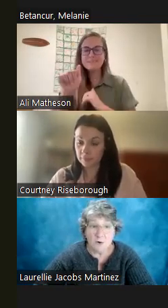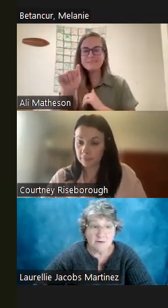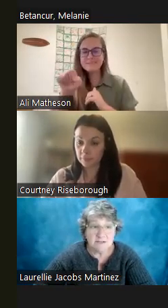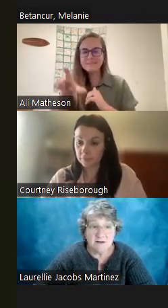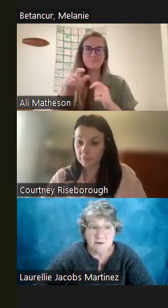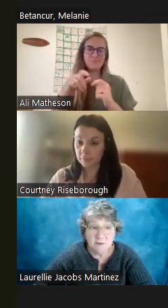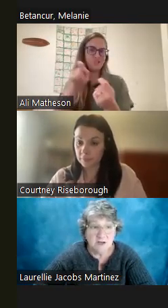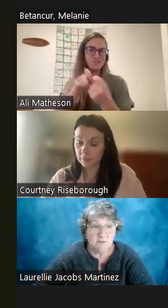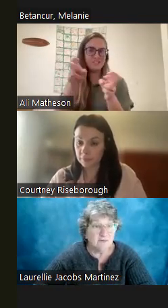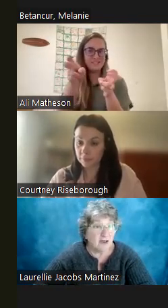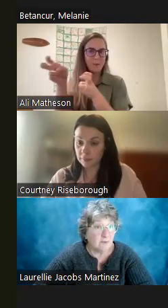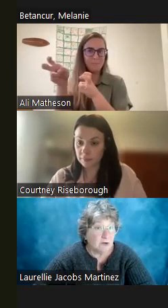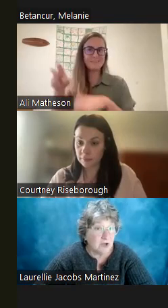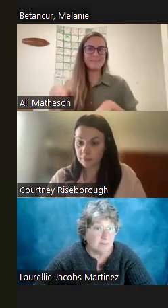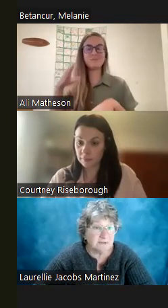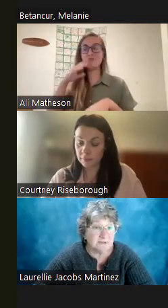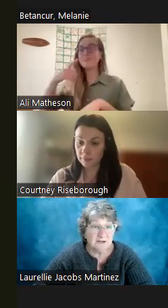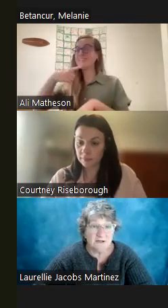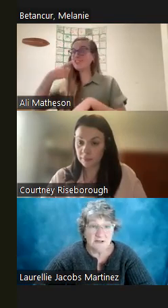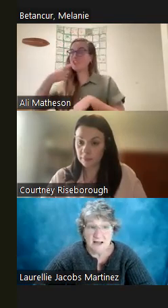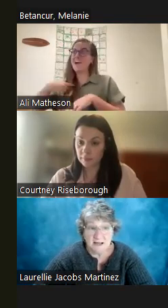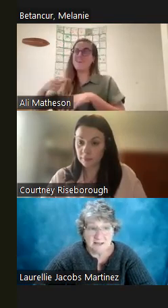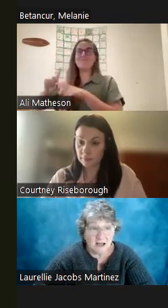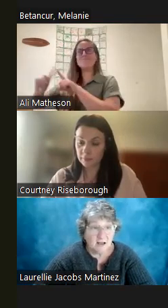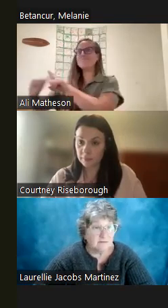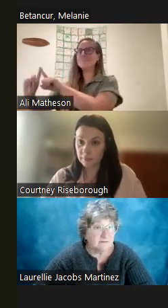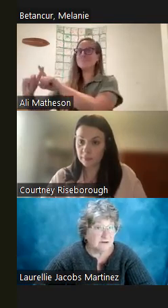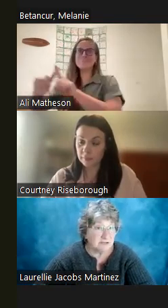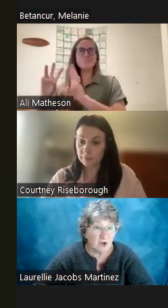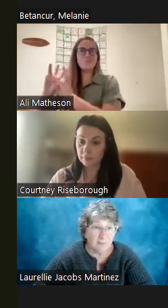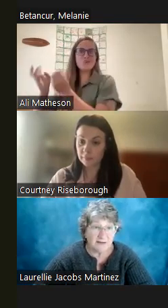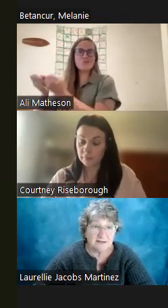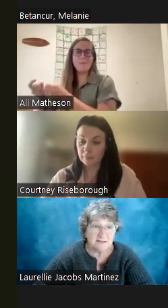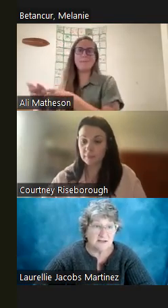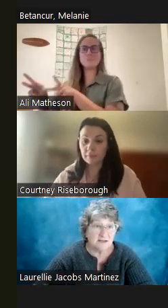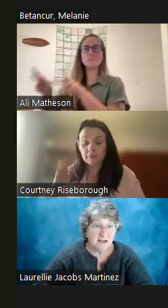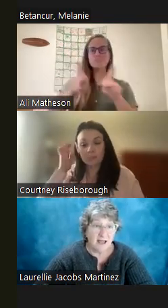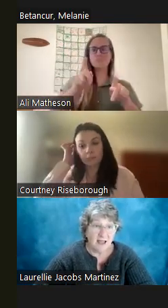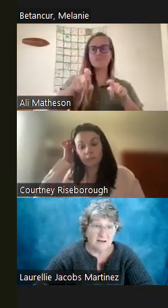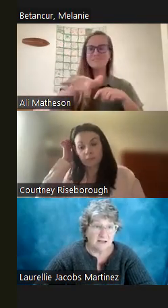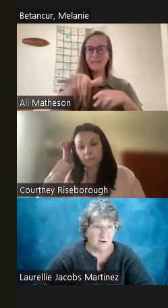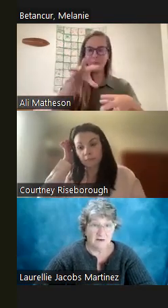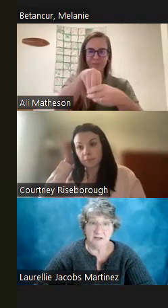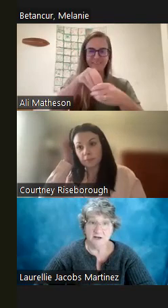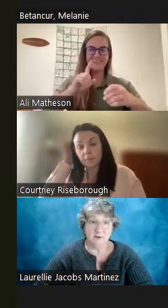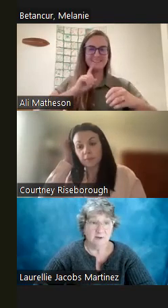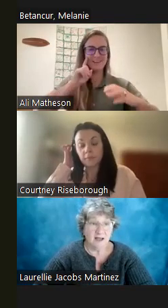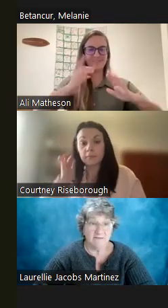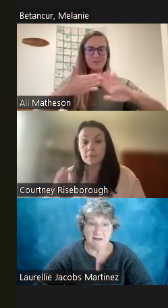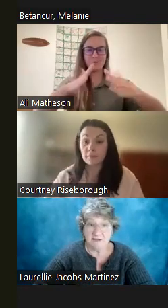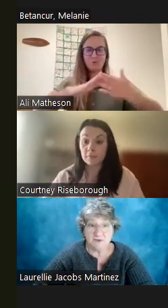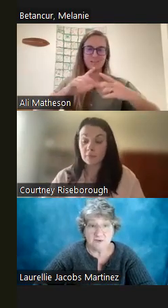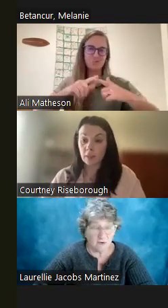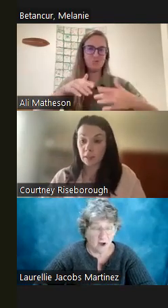and go out into the deaf community and provide workshops in ASL on various topics. And the hearing people